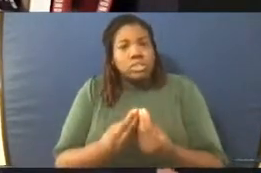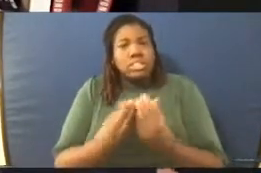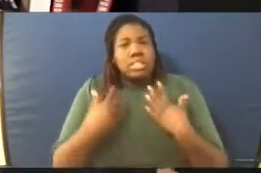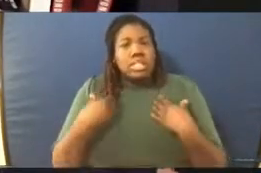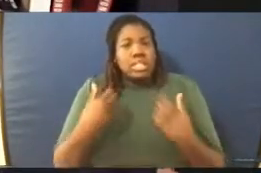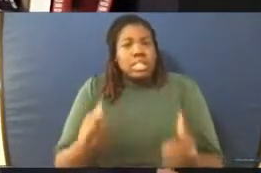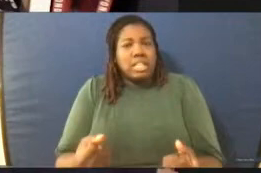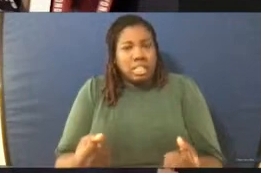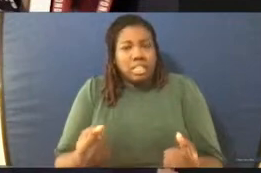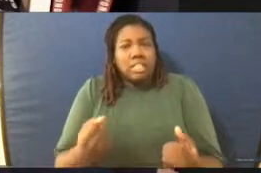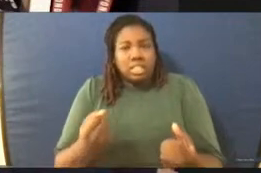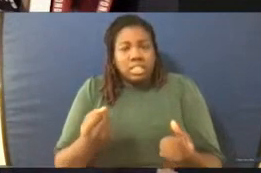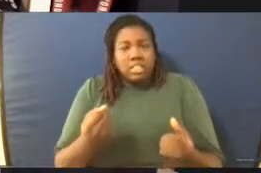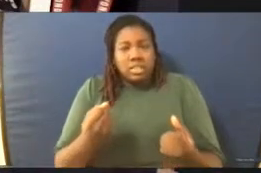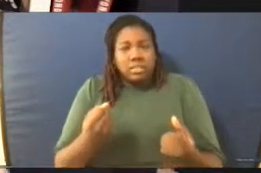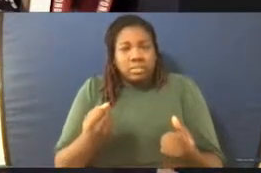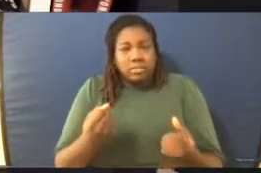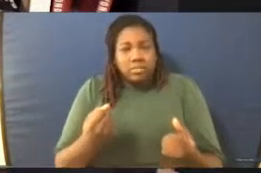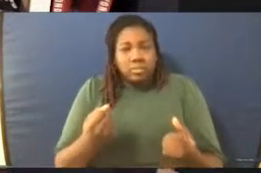building strength